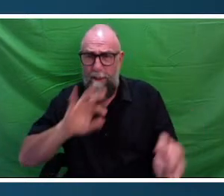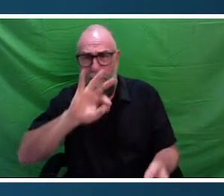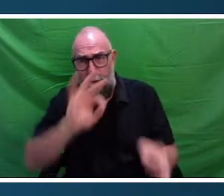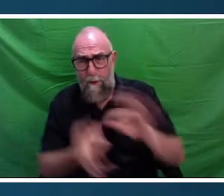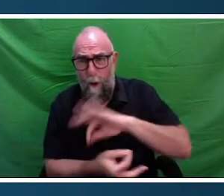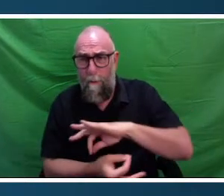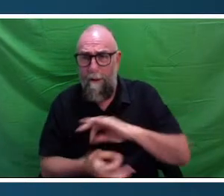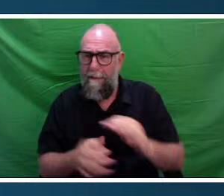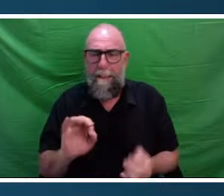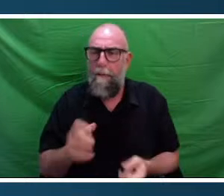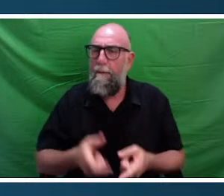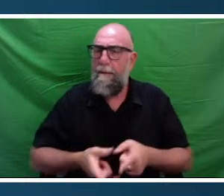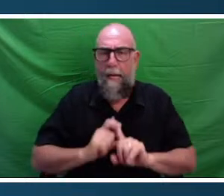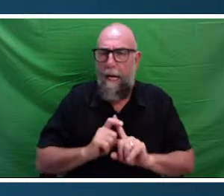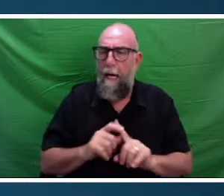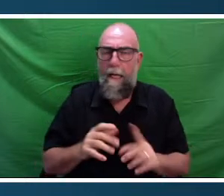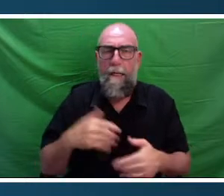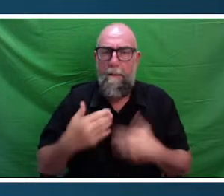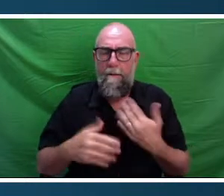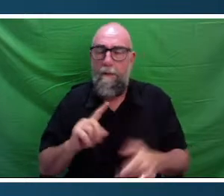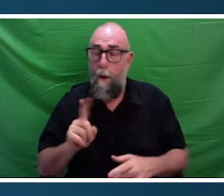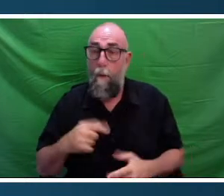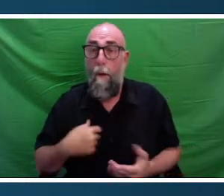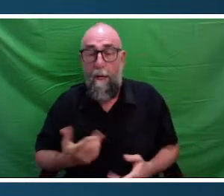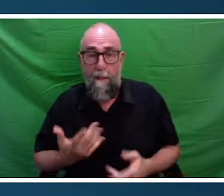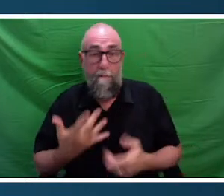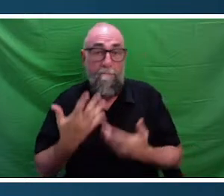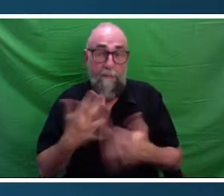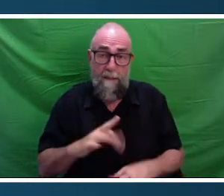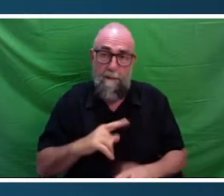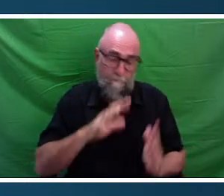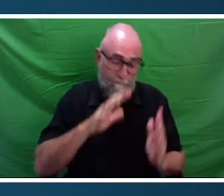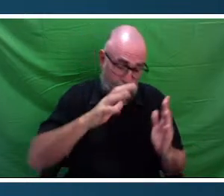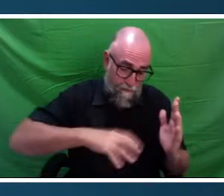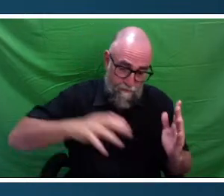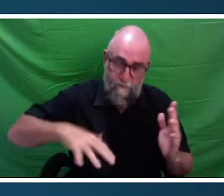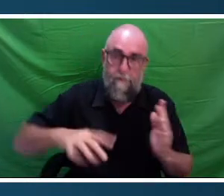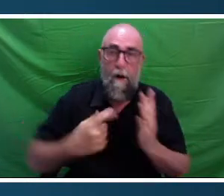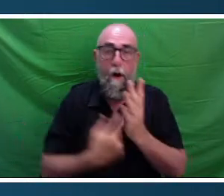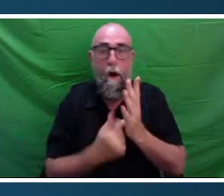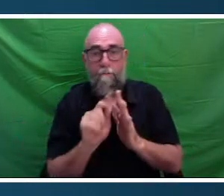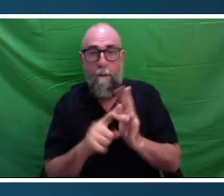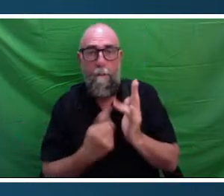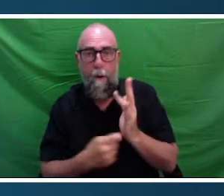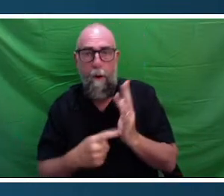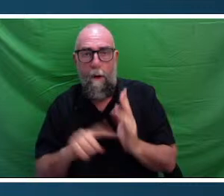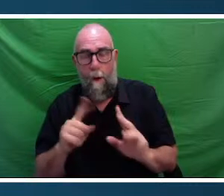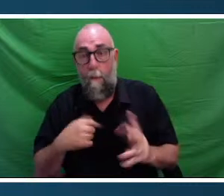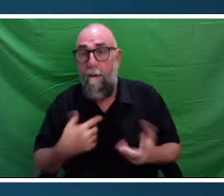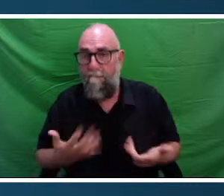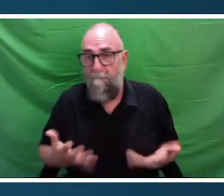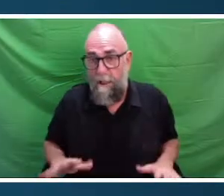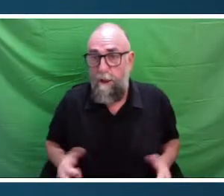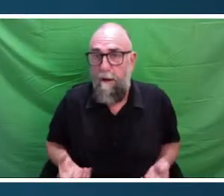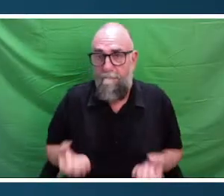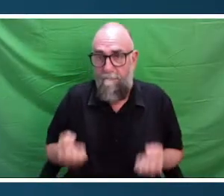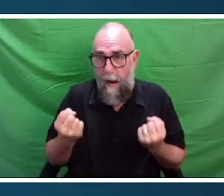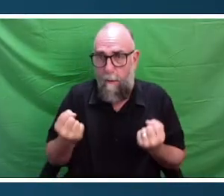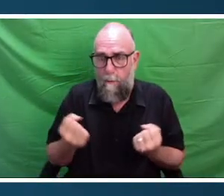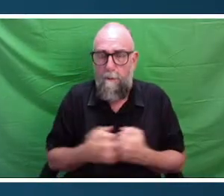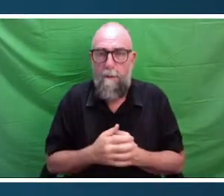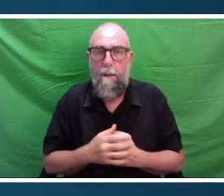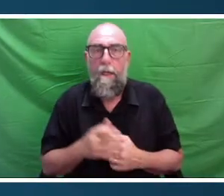could start the analysis and report what we found. So similarly, there's a bit of distance there, which gives it hopefully a little bit more